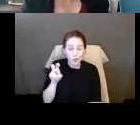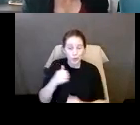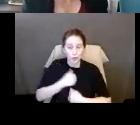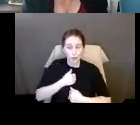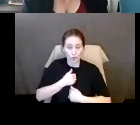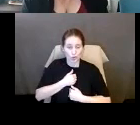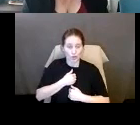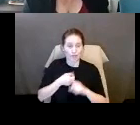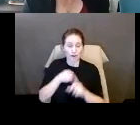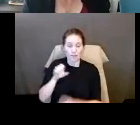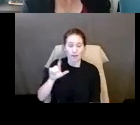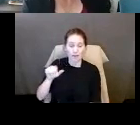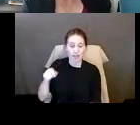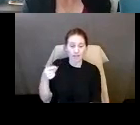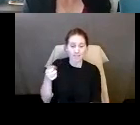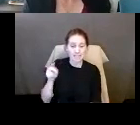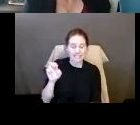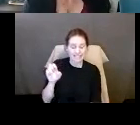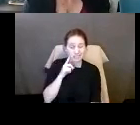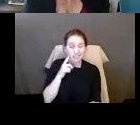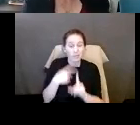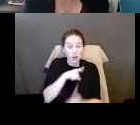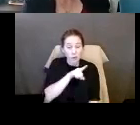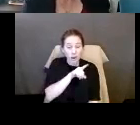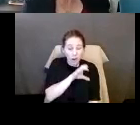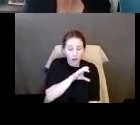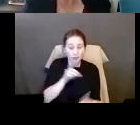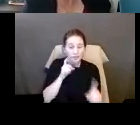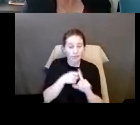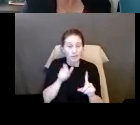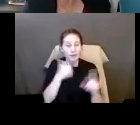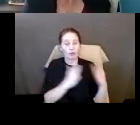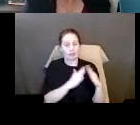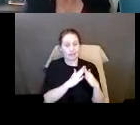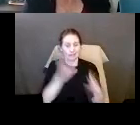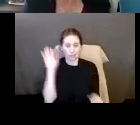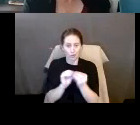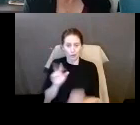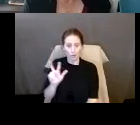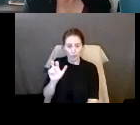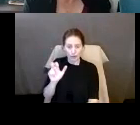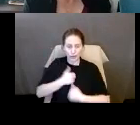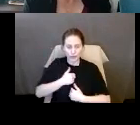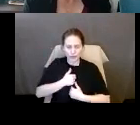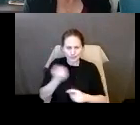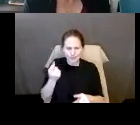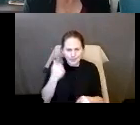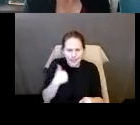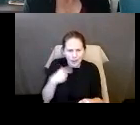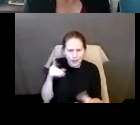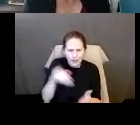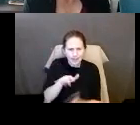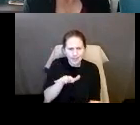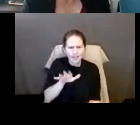from Elephantine and another 100 soldiers from Komobo. So that's 300 soldiers for a team of